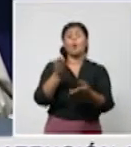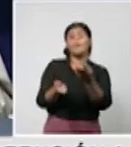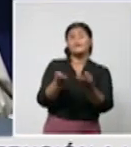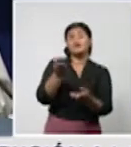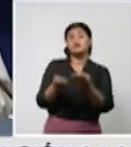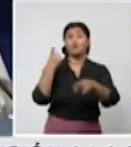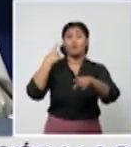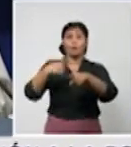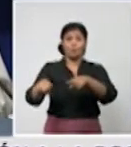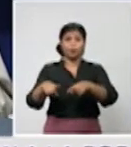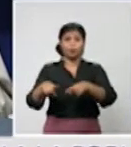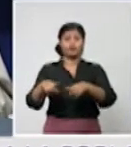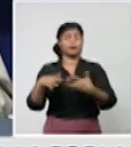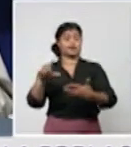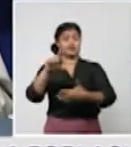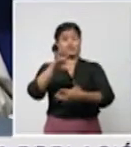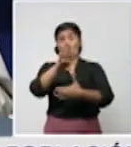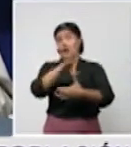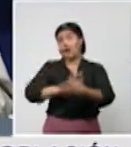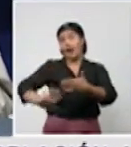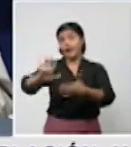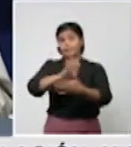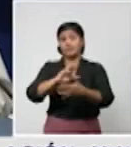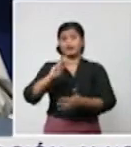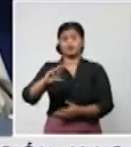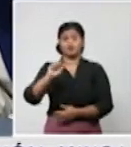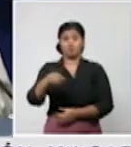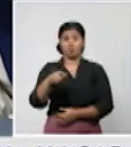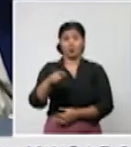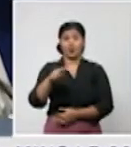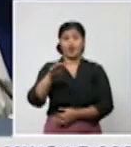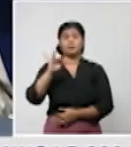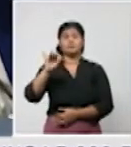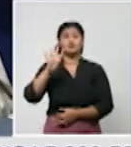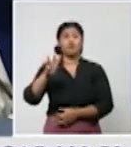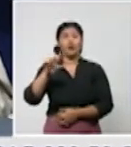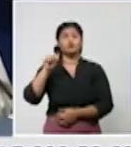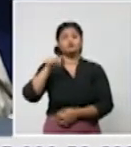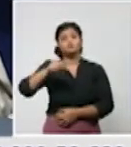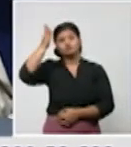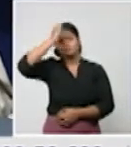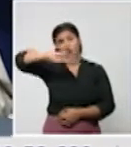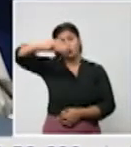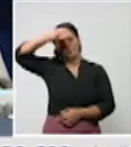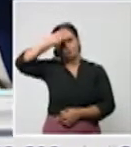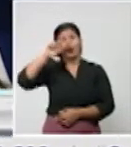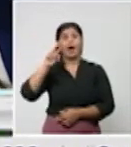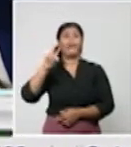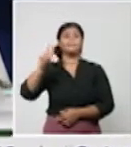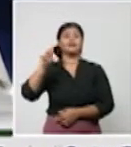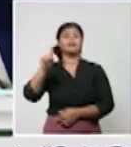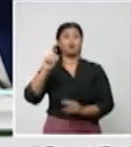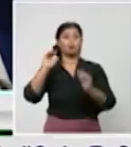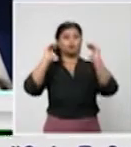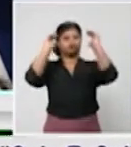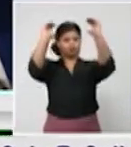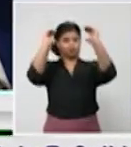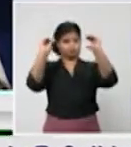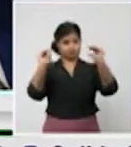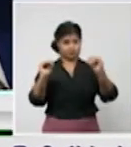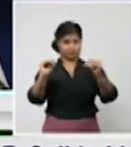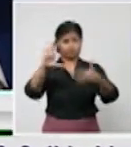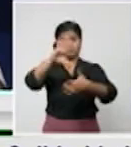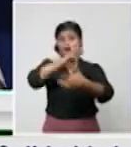Cienfuegos, for a cumulative of 2,382 recovered people and 88.3%.